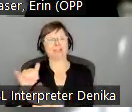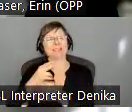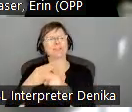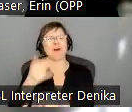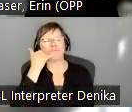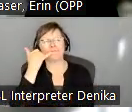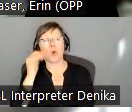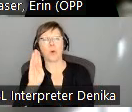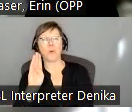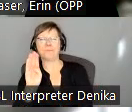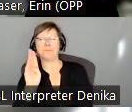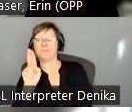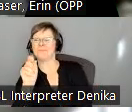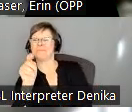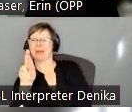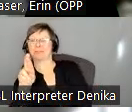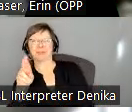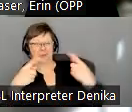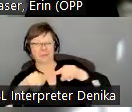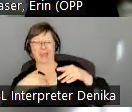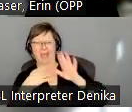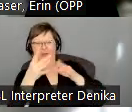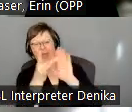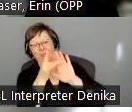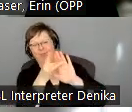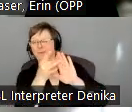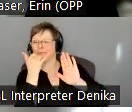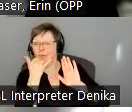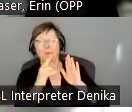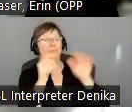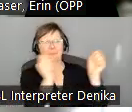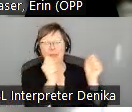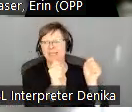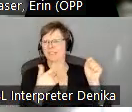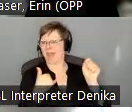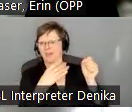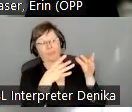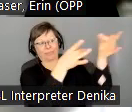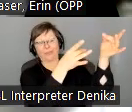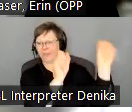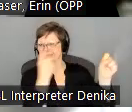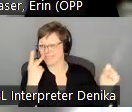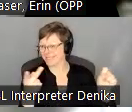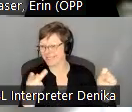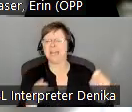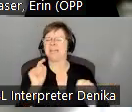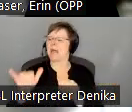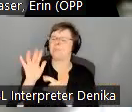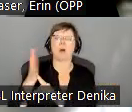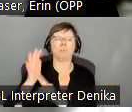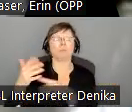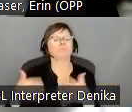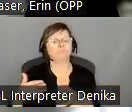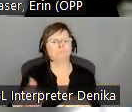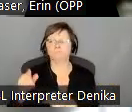we all probably remember. We had little stickers on our phones and our fridges. So the popularity of Phone Busters